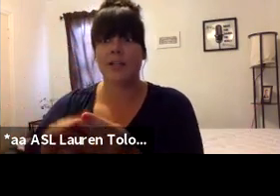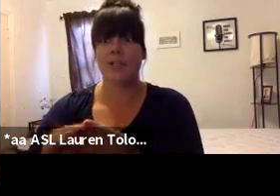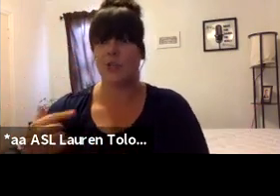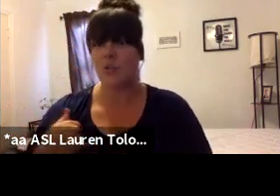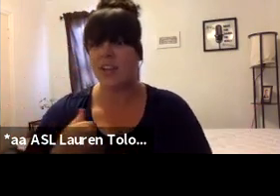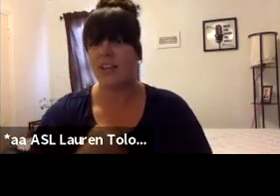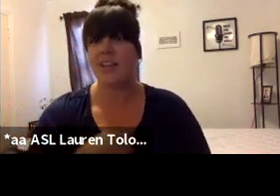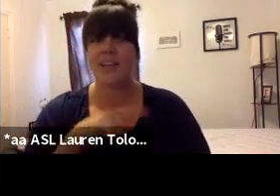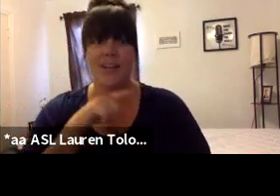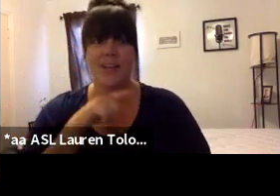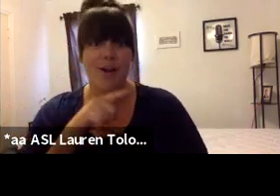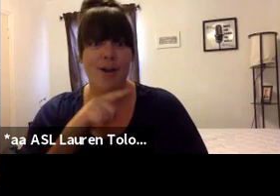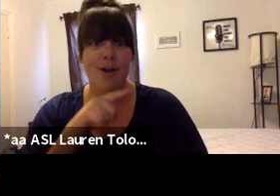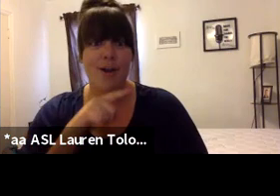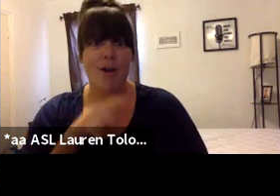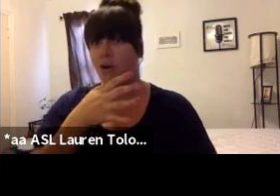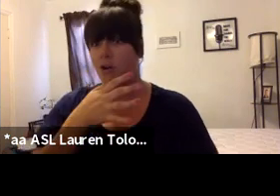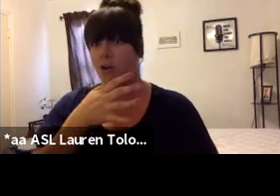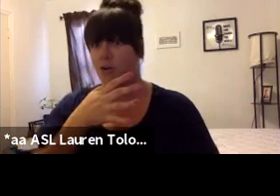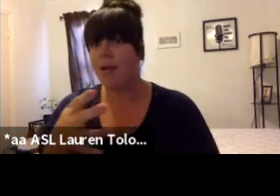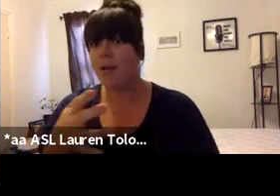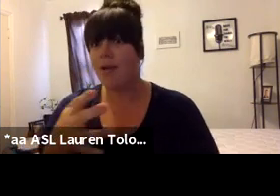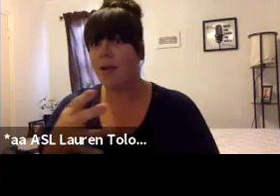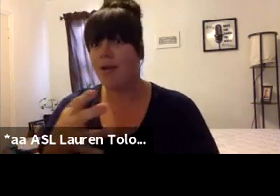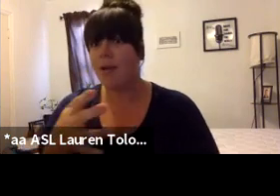our grandmother's prayers. We